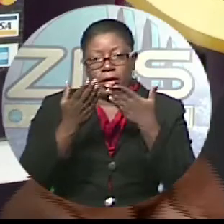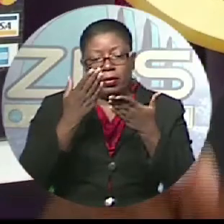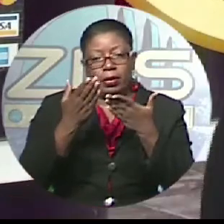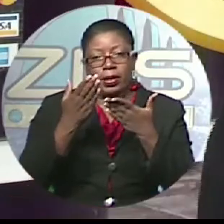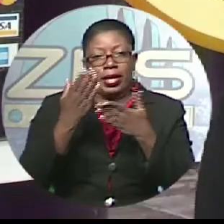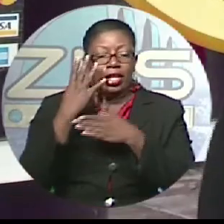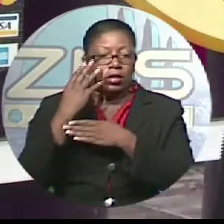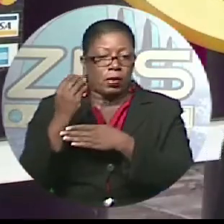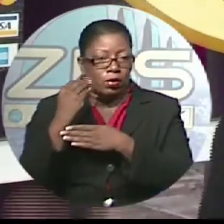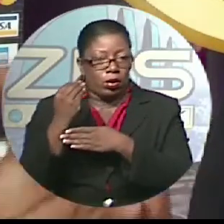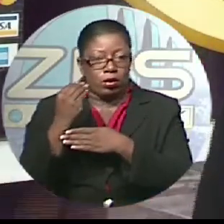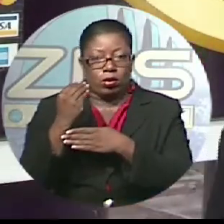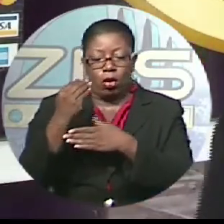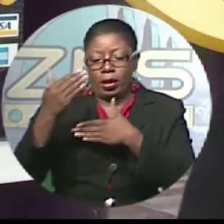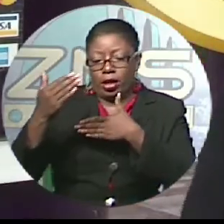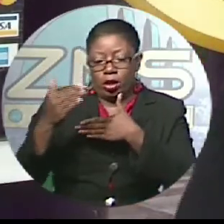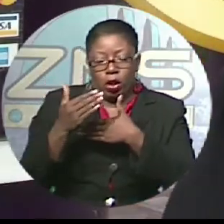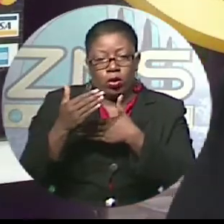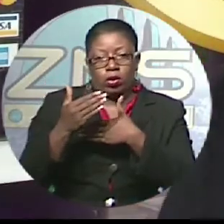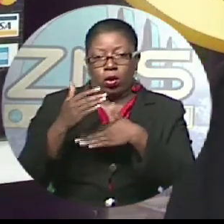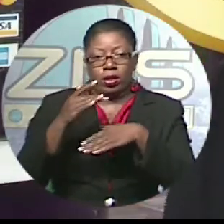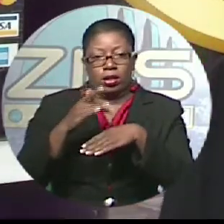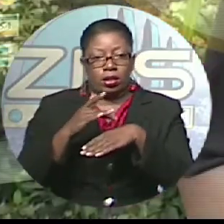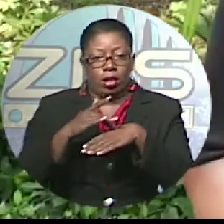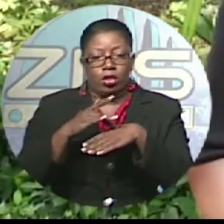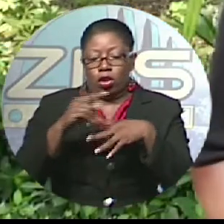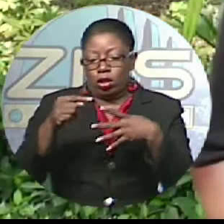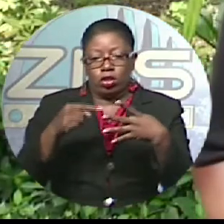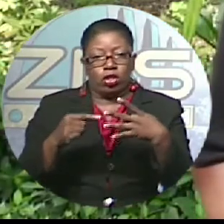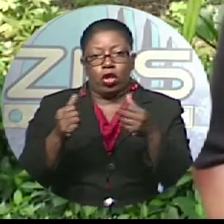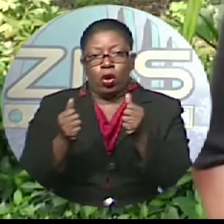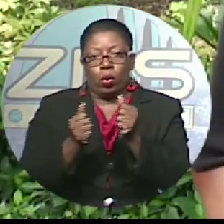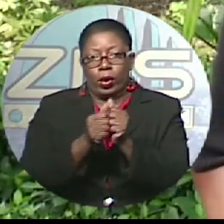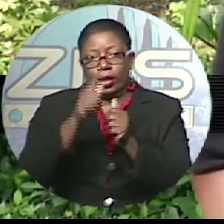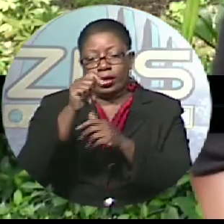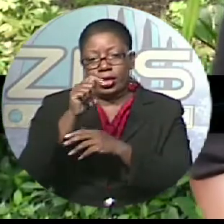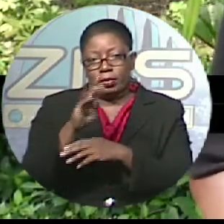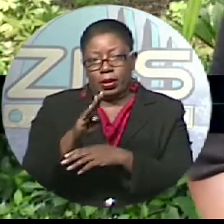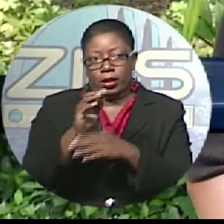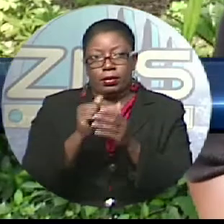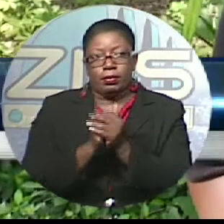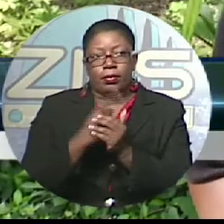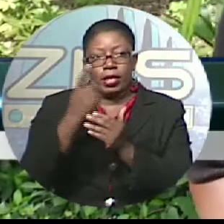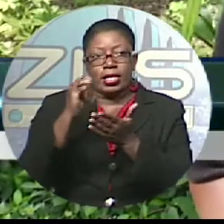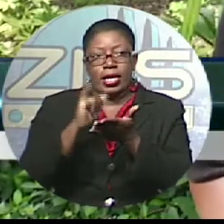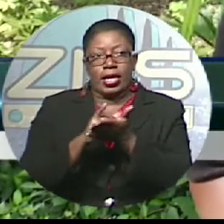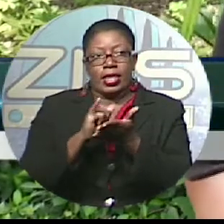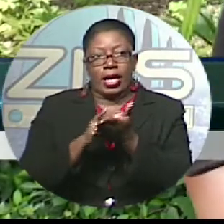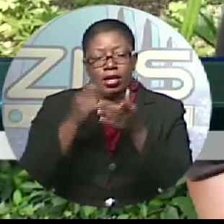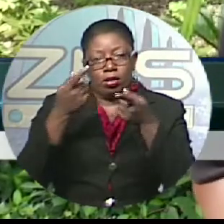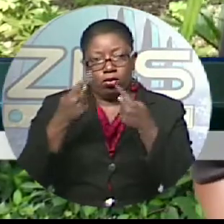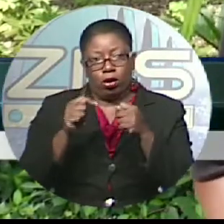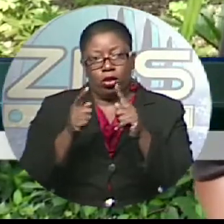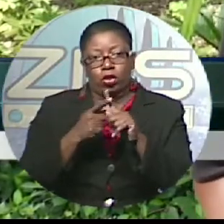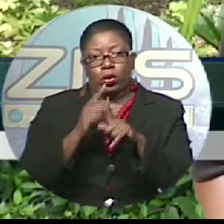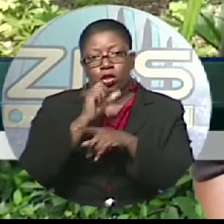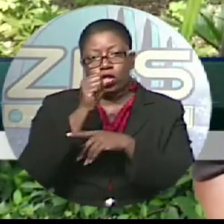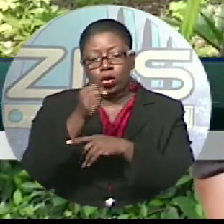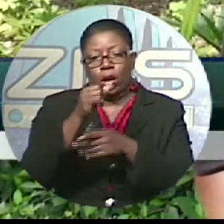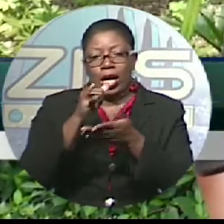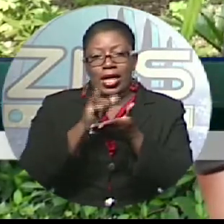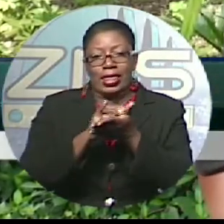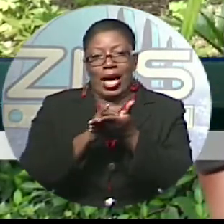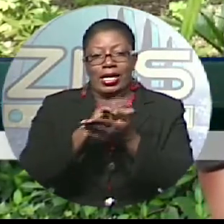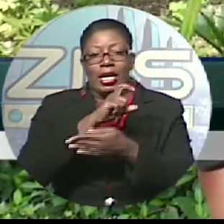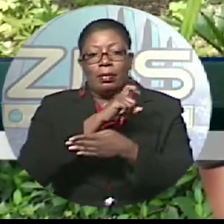actually opposed to active tuberculosis cases. Meanwhile, Campbell says that every effort should be made to ensure that